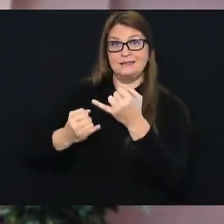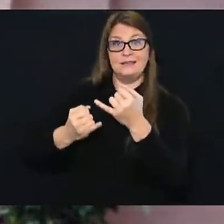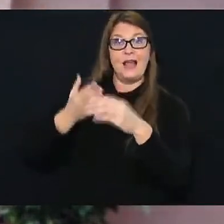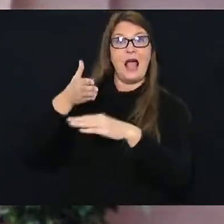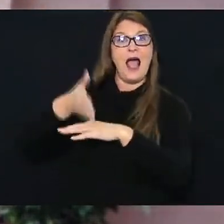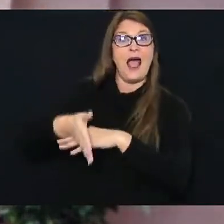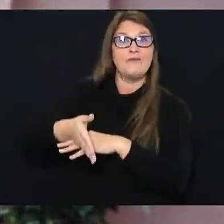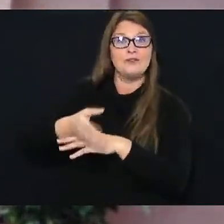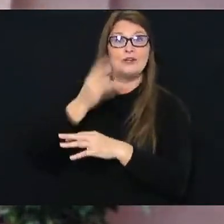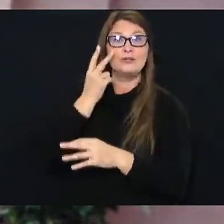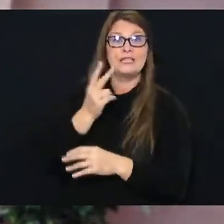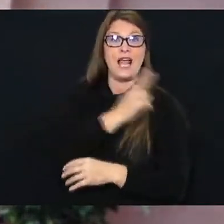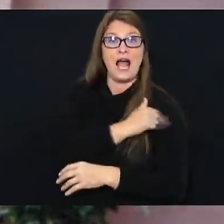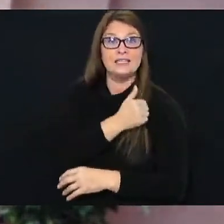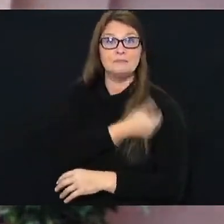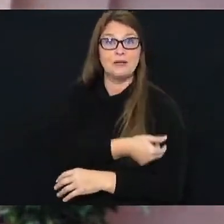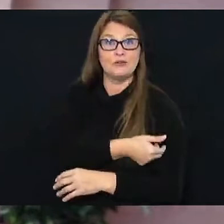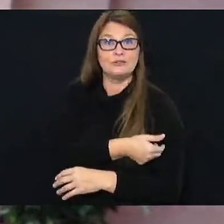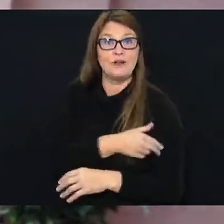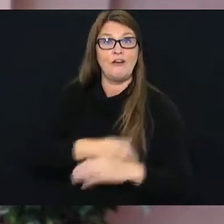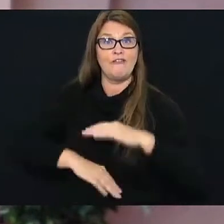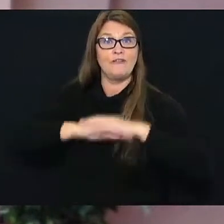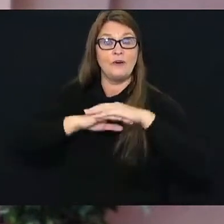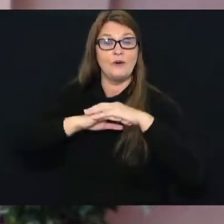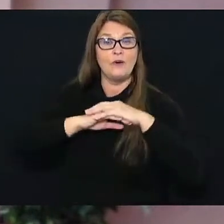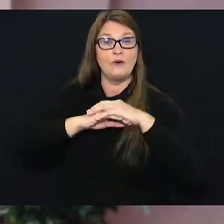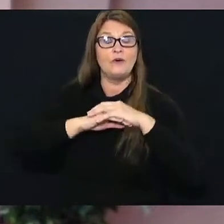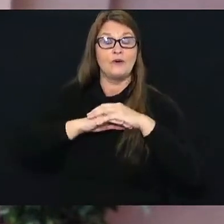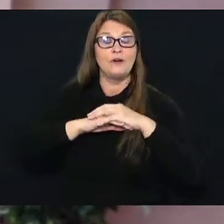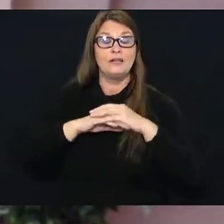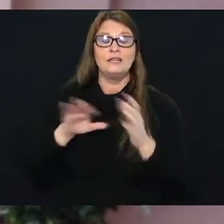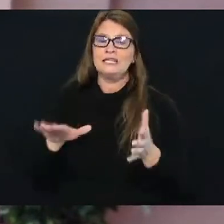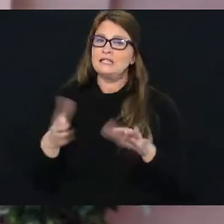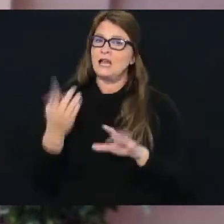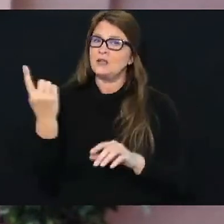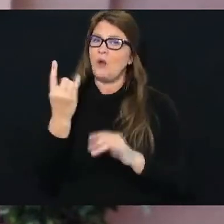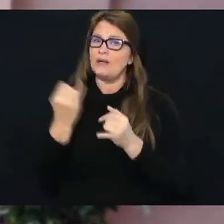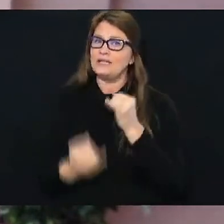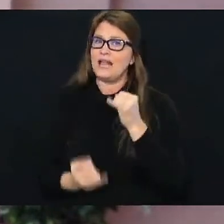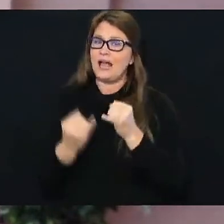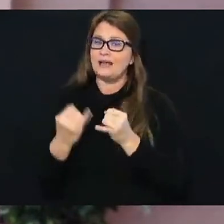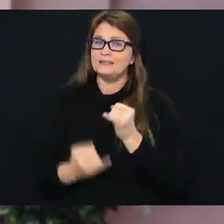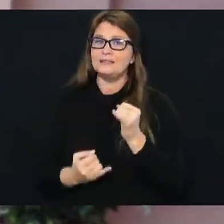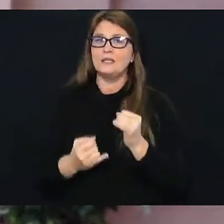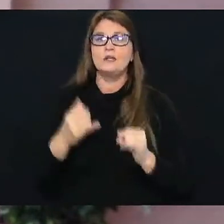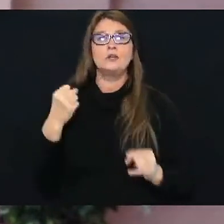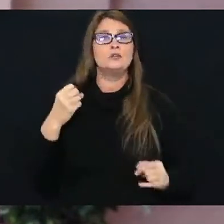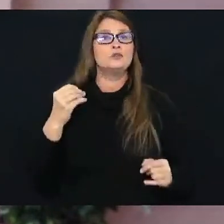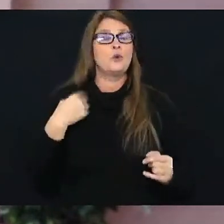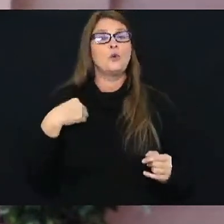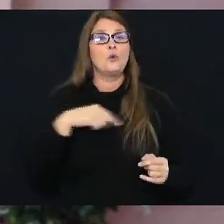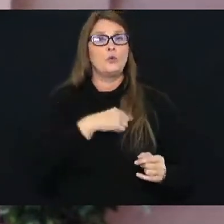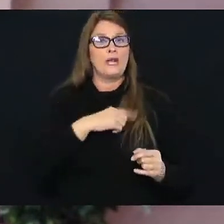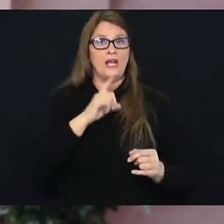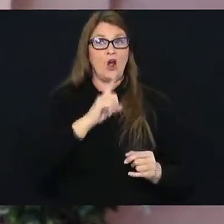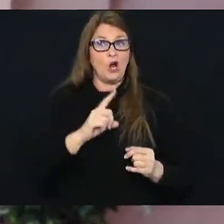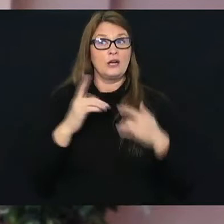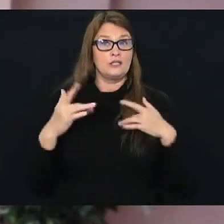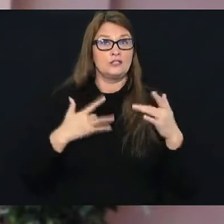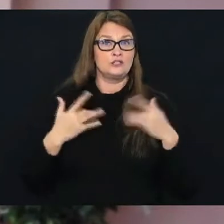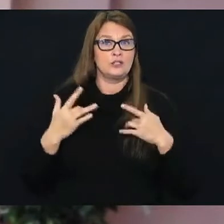vents, which should crest next, and finally deaths, which should be the last thing to go up and down. And we certainly are very